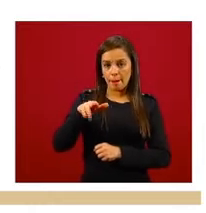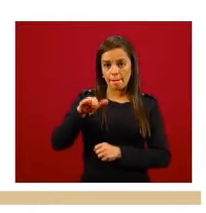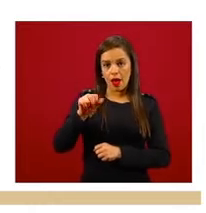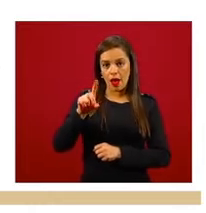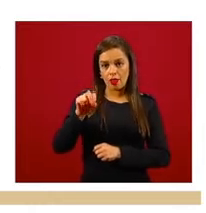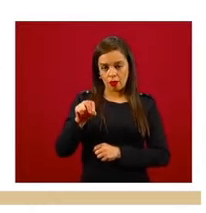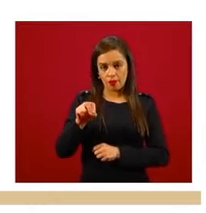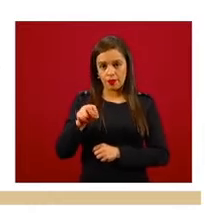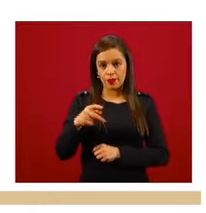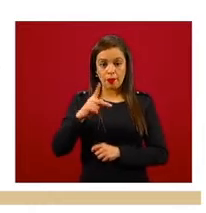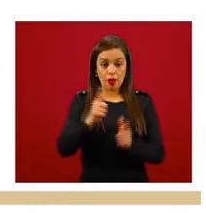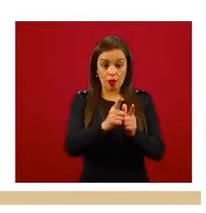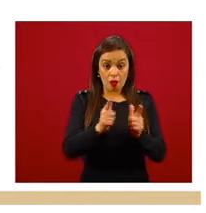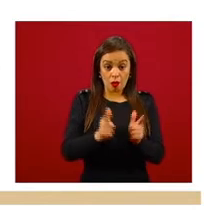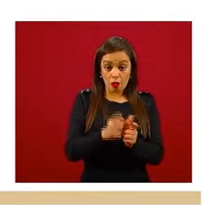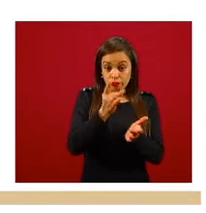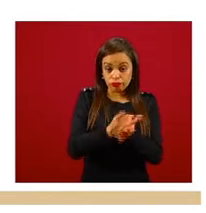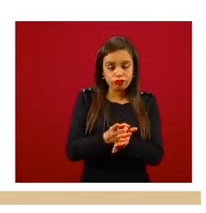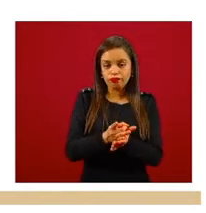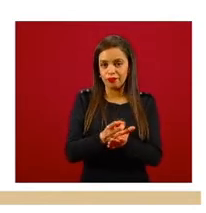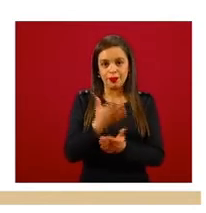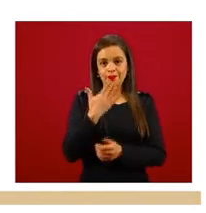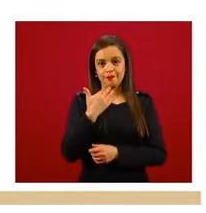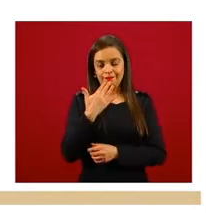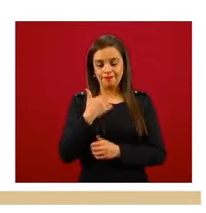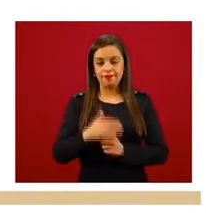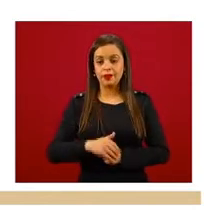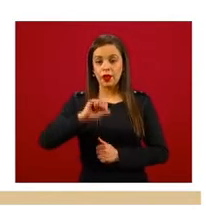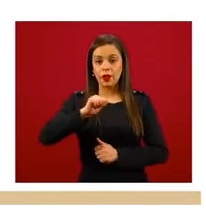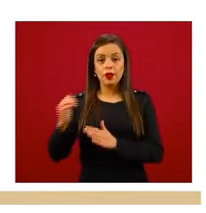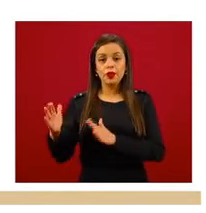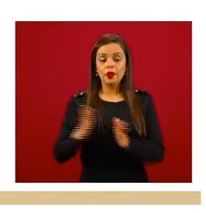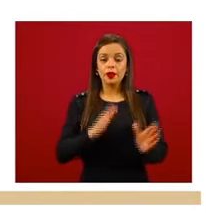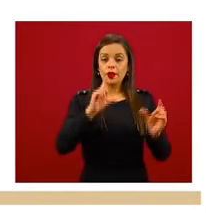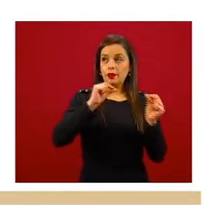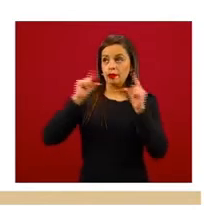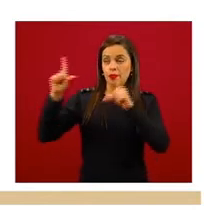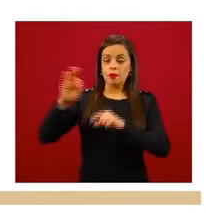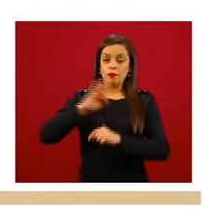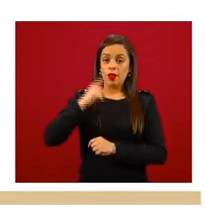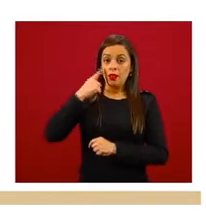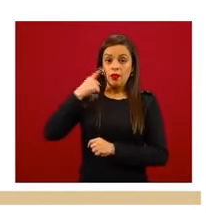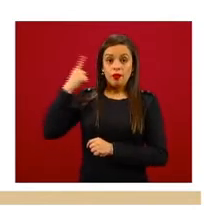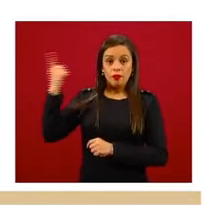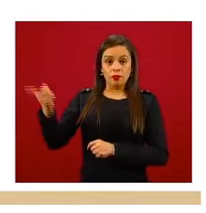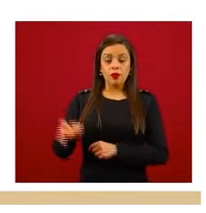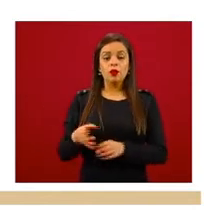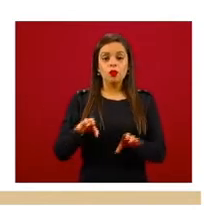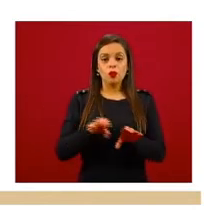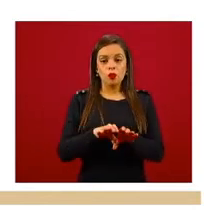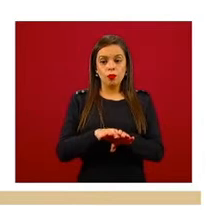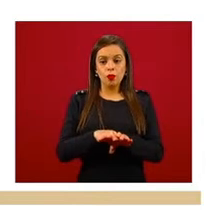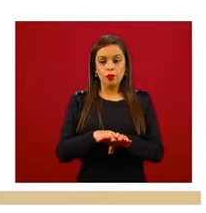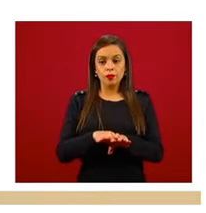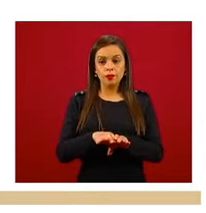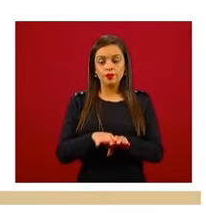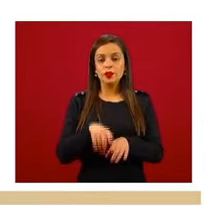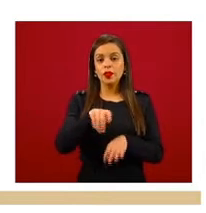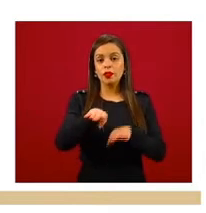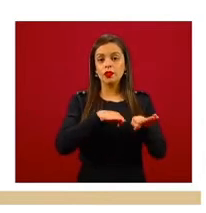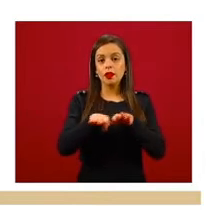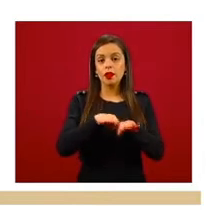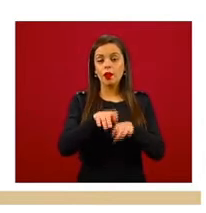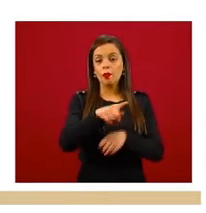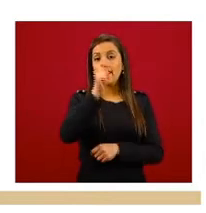slide. There is no particular predisposition to any given group as such. In my next chart, you can